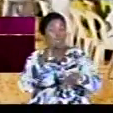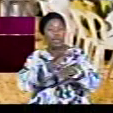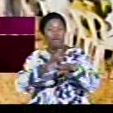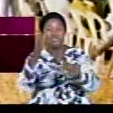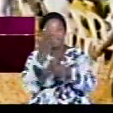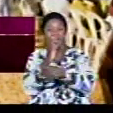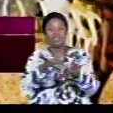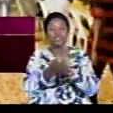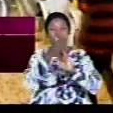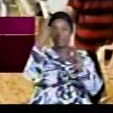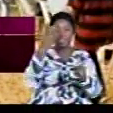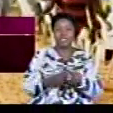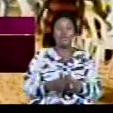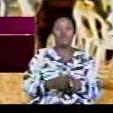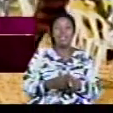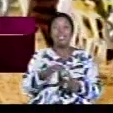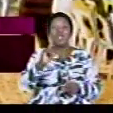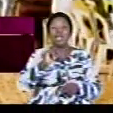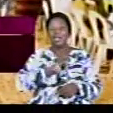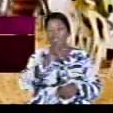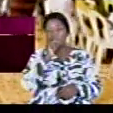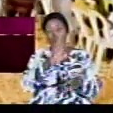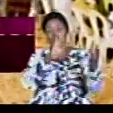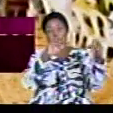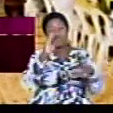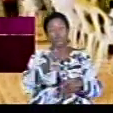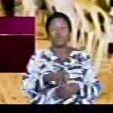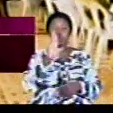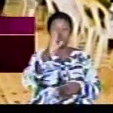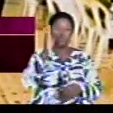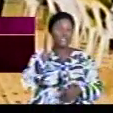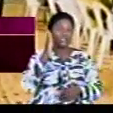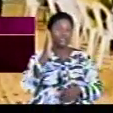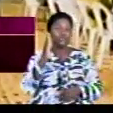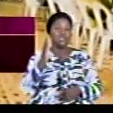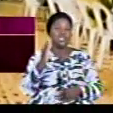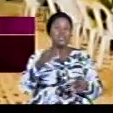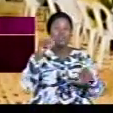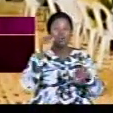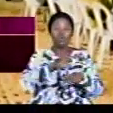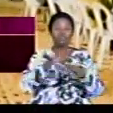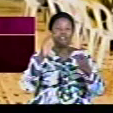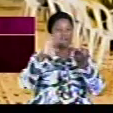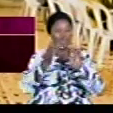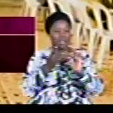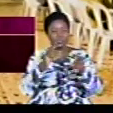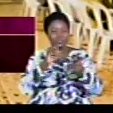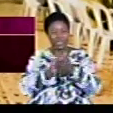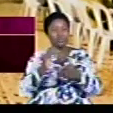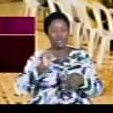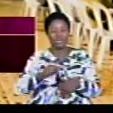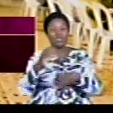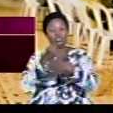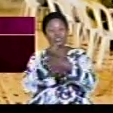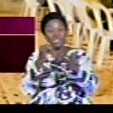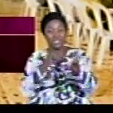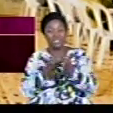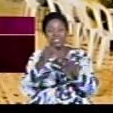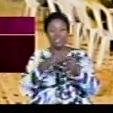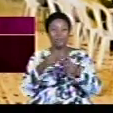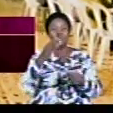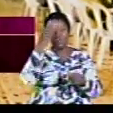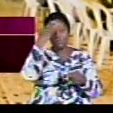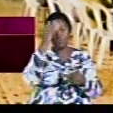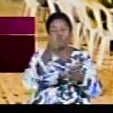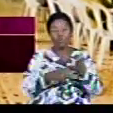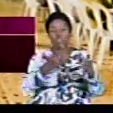looking forward to your comments on Facebook. I'm looking forward to your comments on YouTube. I want you to drop in your comments. Tell us what you are looking forward